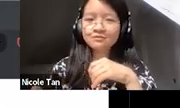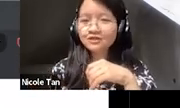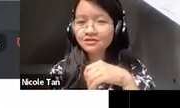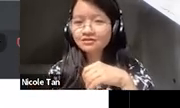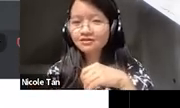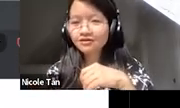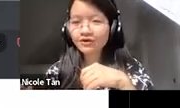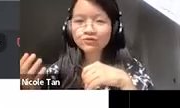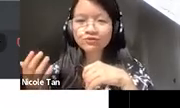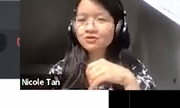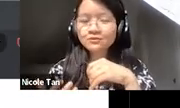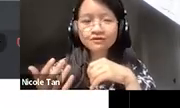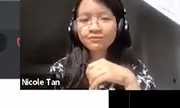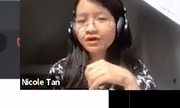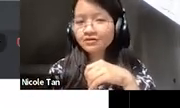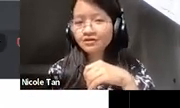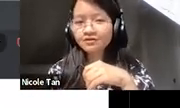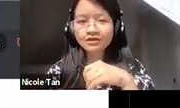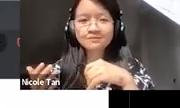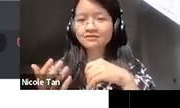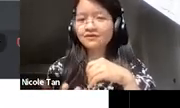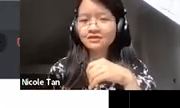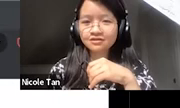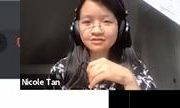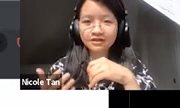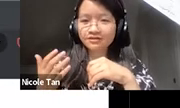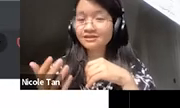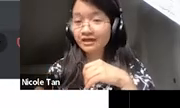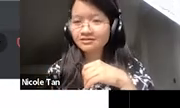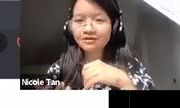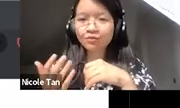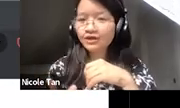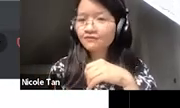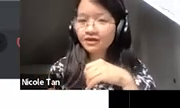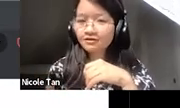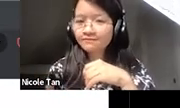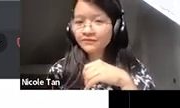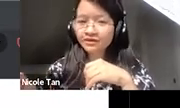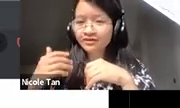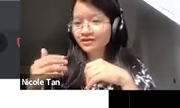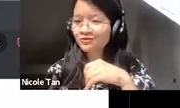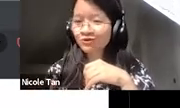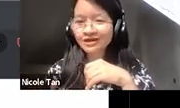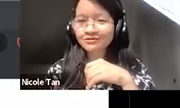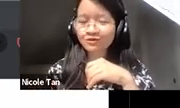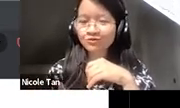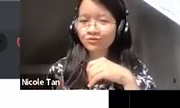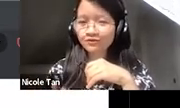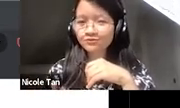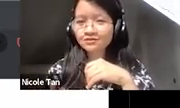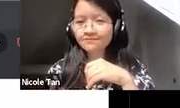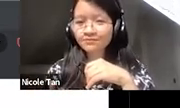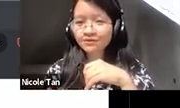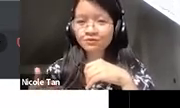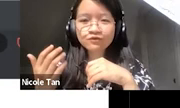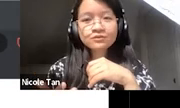product images, read through the description of the product, including specifications like the size and the weight of the item, and then scroll down to look through the